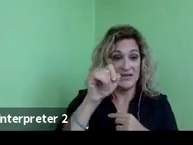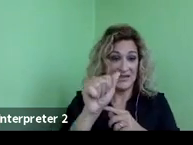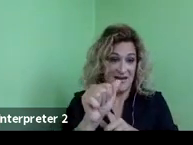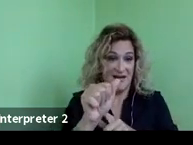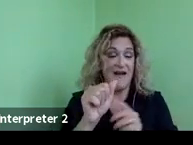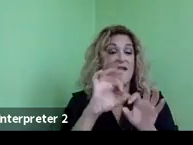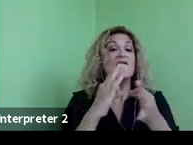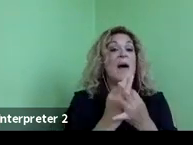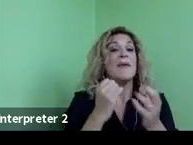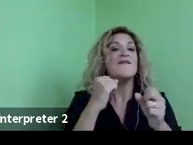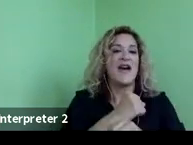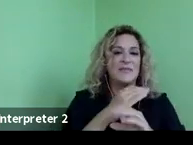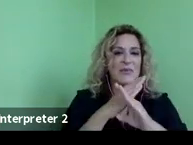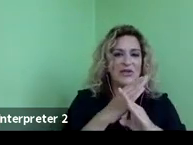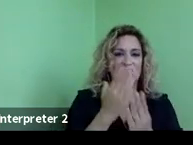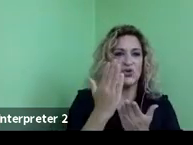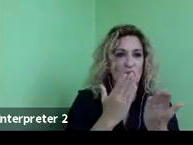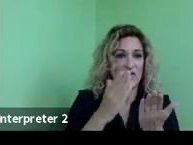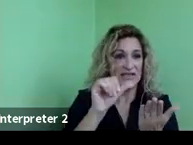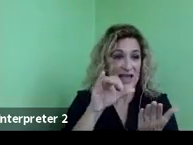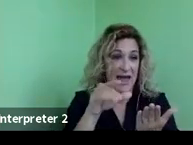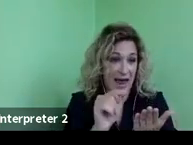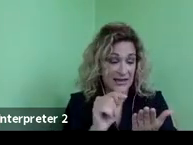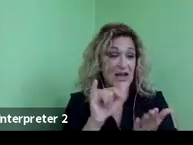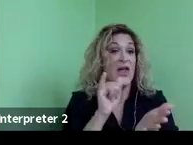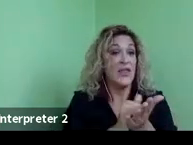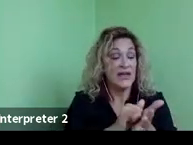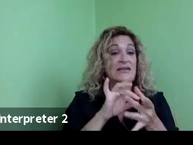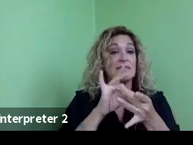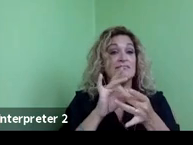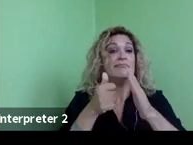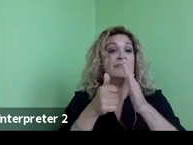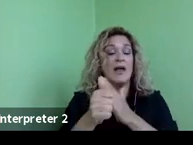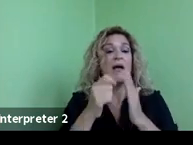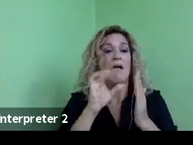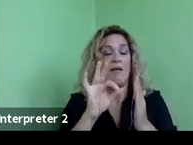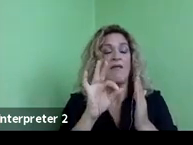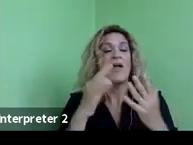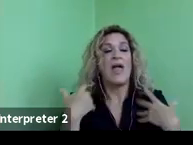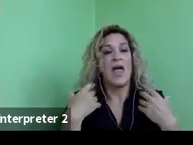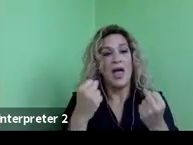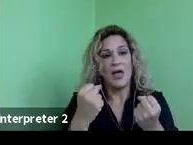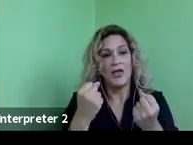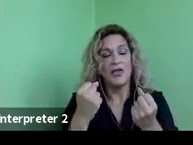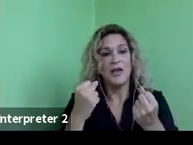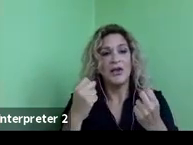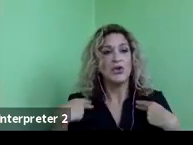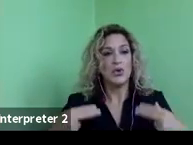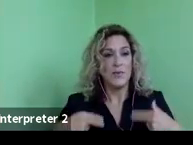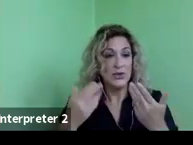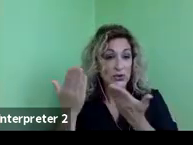federal level by the Department of Health and Human Services, their Family and Youth Services